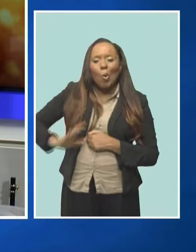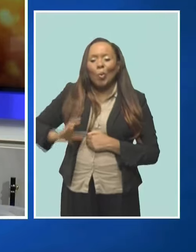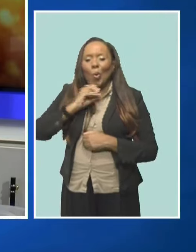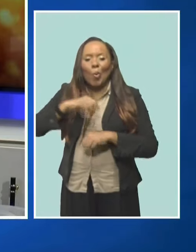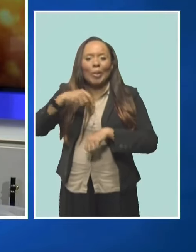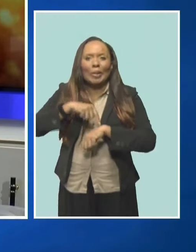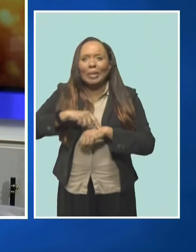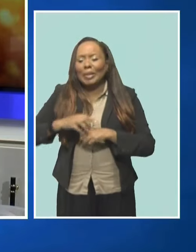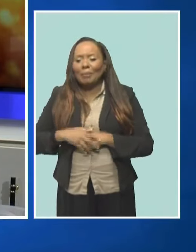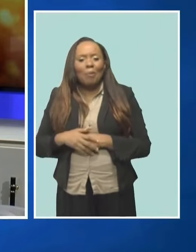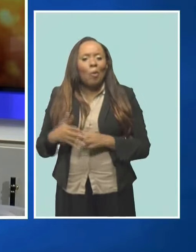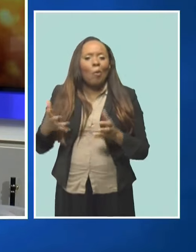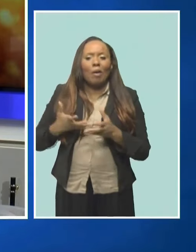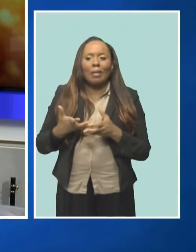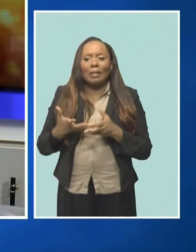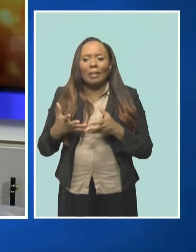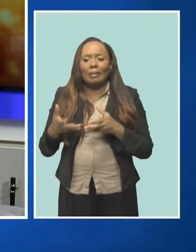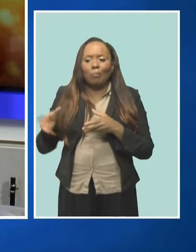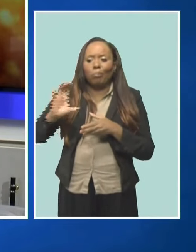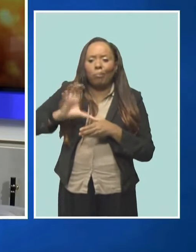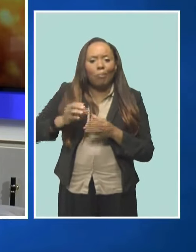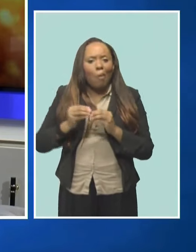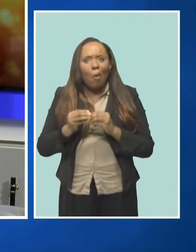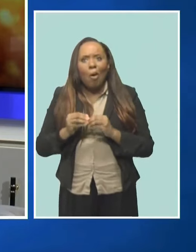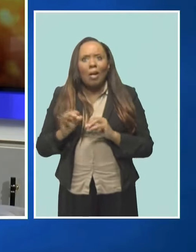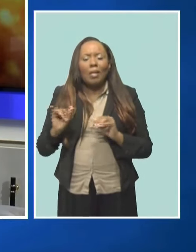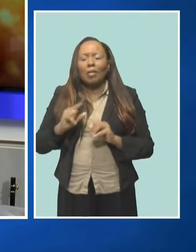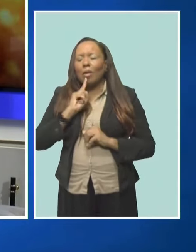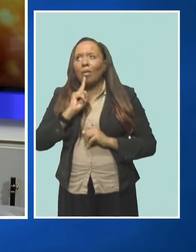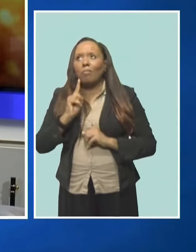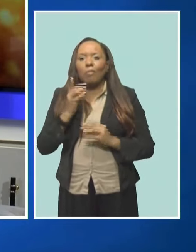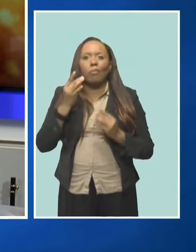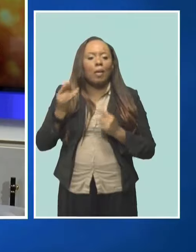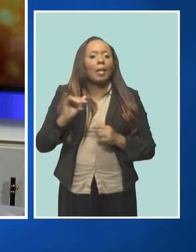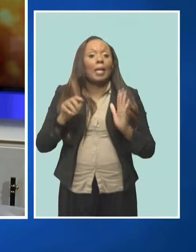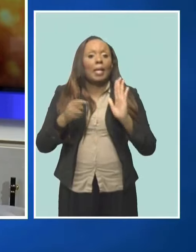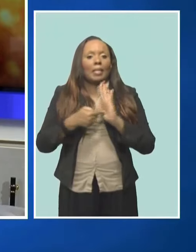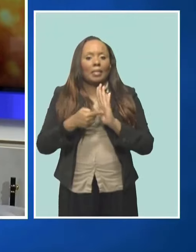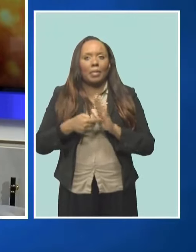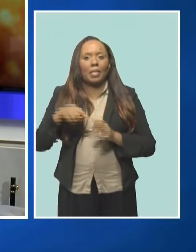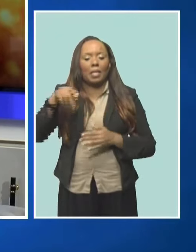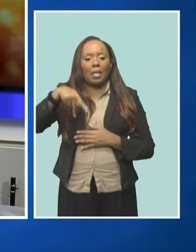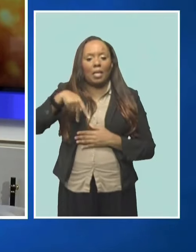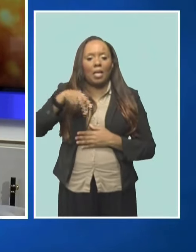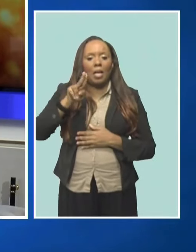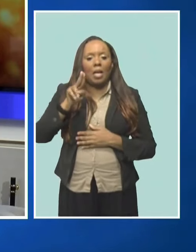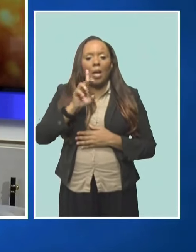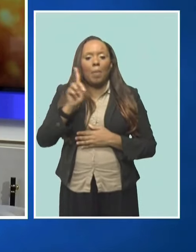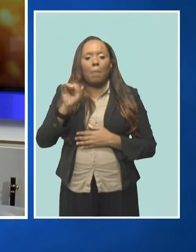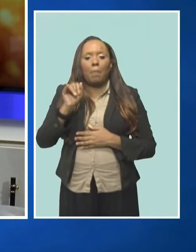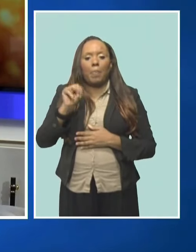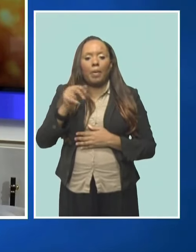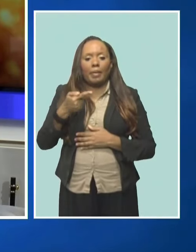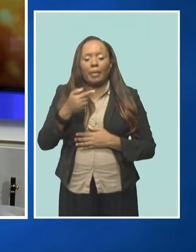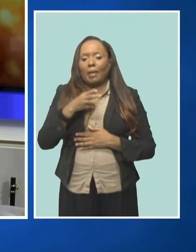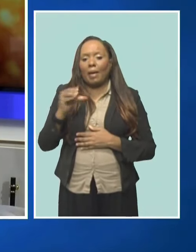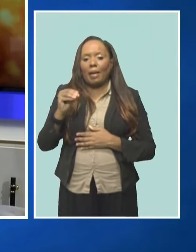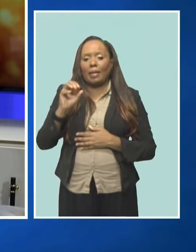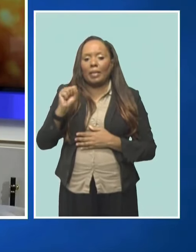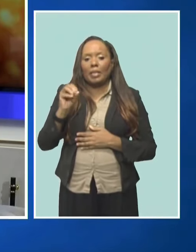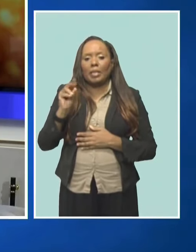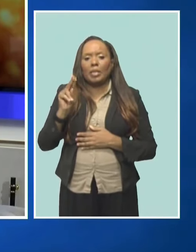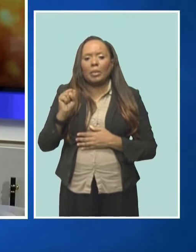we're missing and what we have not seen before. You know, like, let's take for example, like pudding and sauce is our dish. How can we elevate that to make it look fine